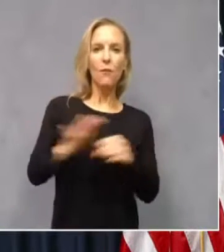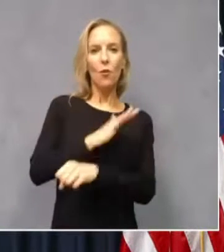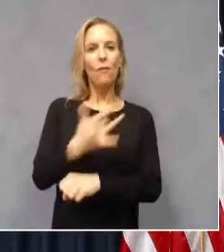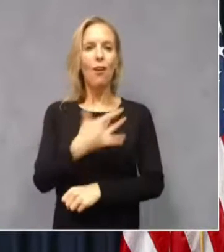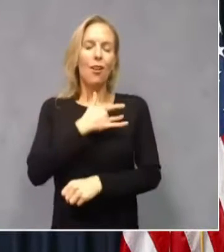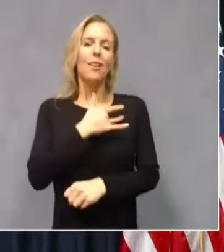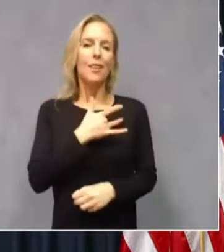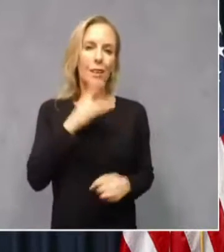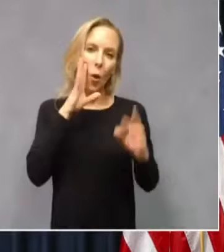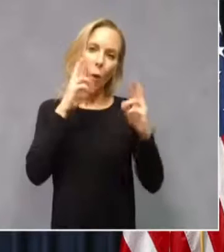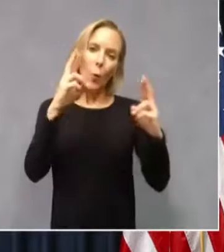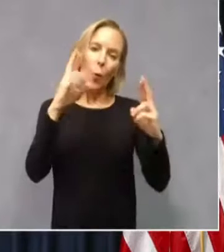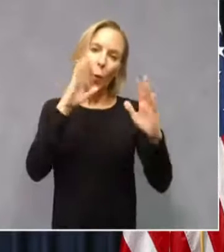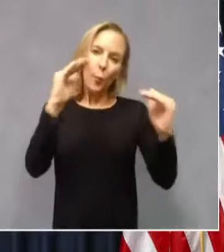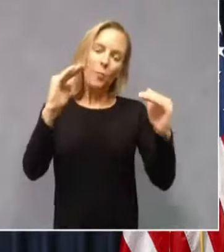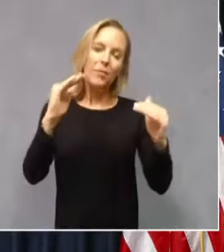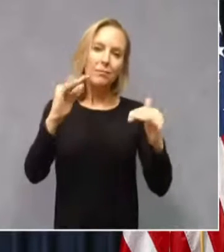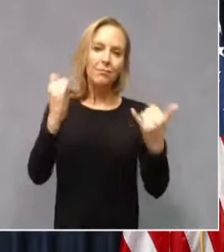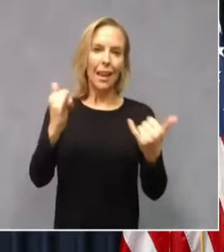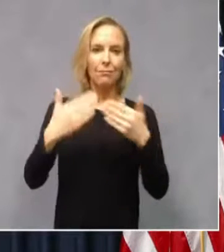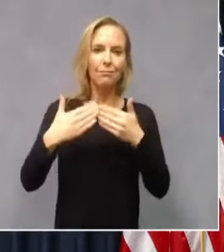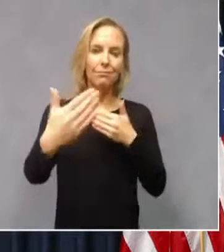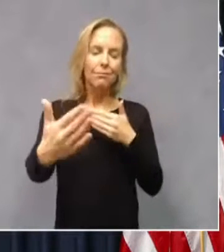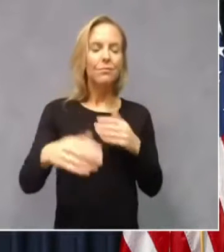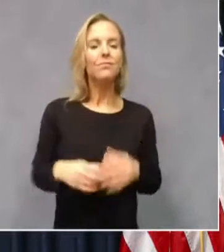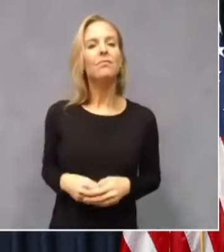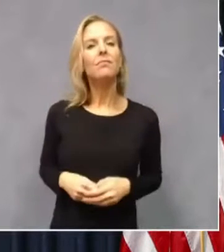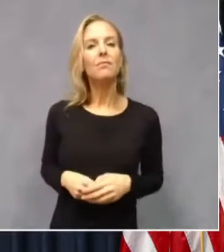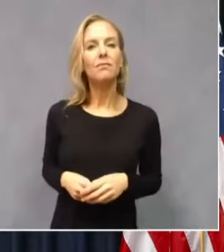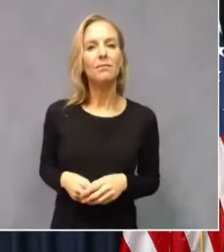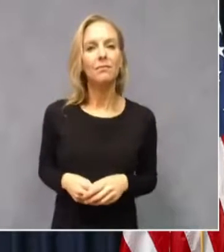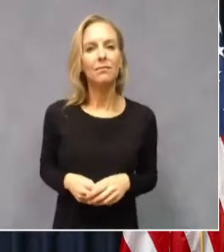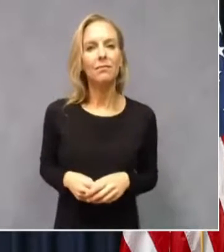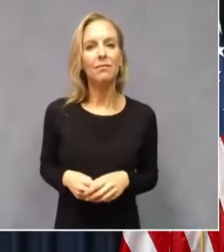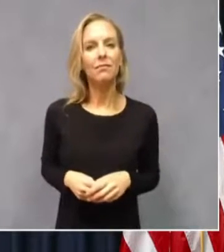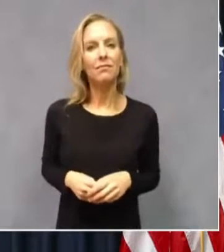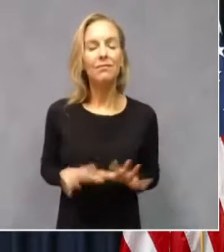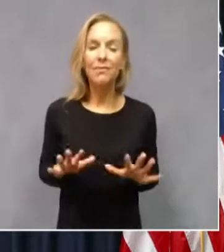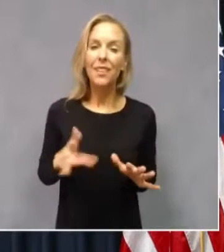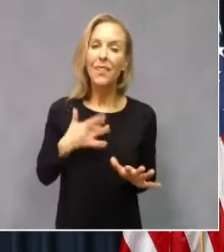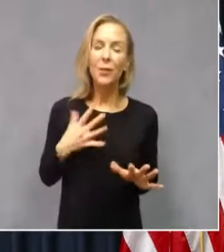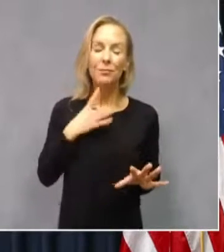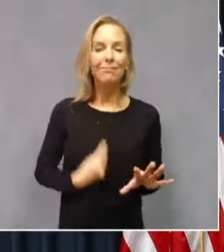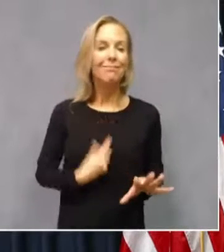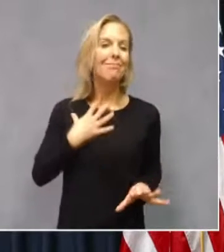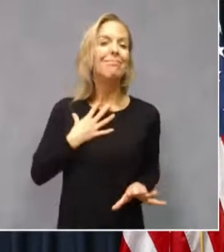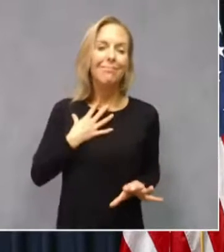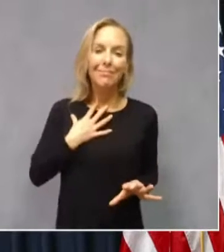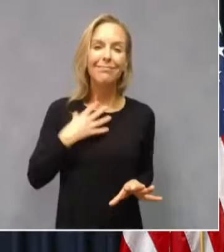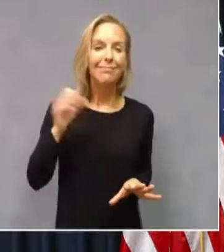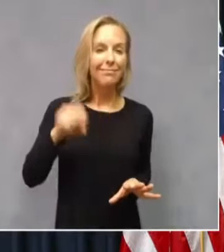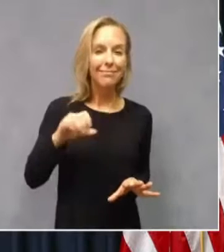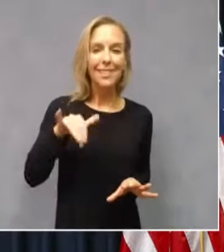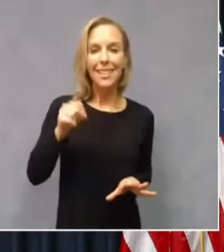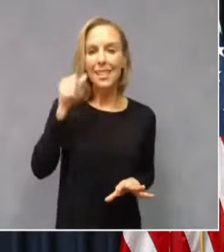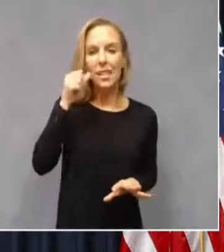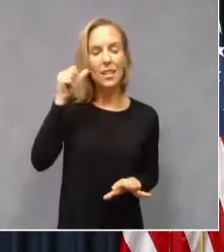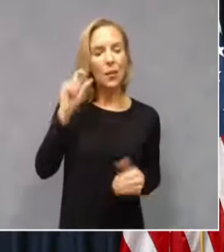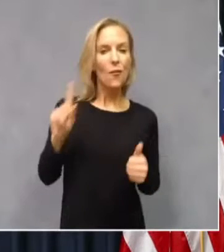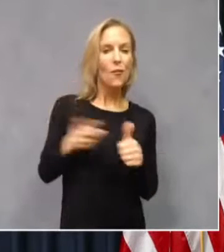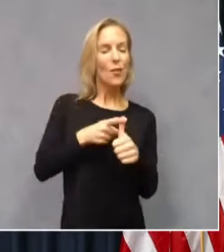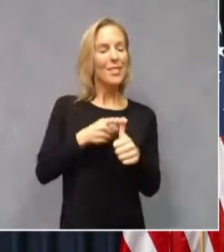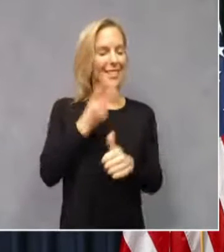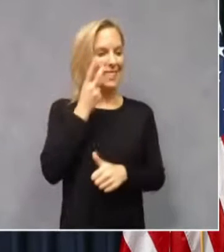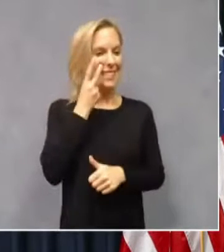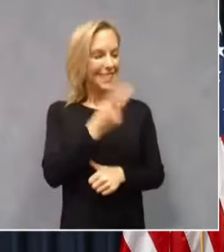hope moving forward. It was moving yesterday to first see some